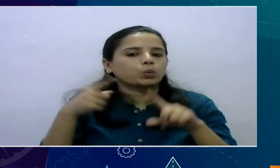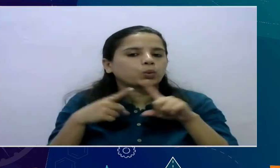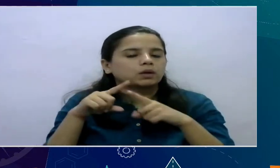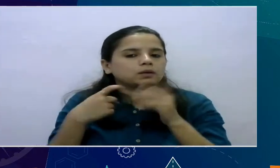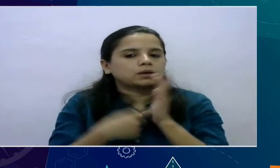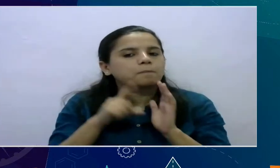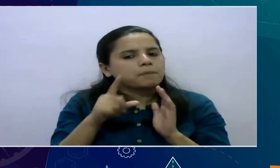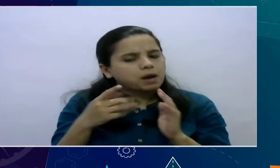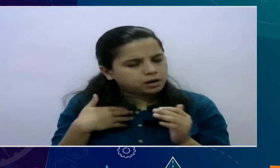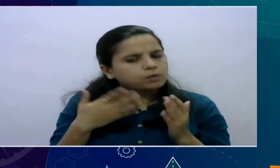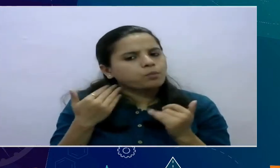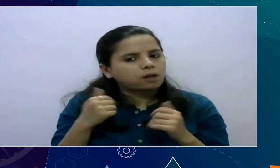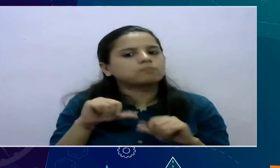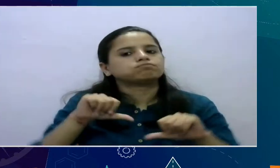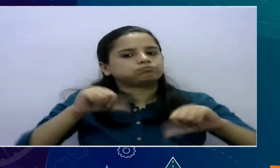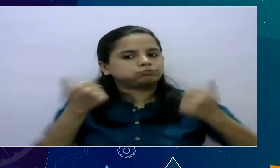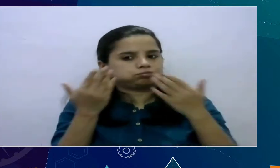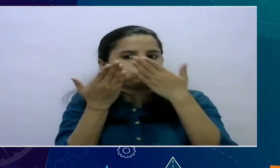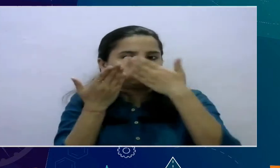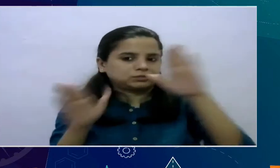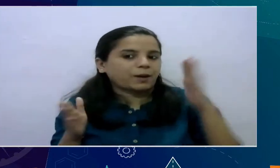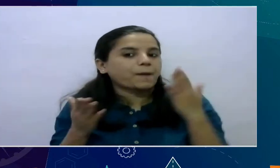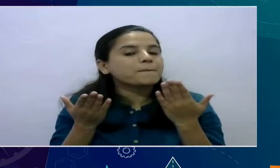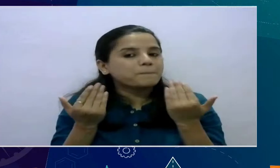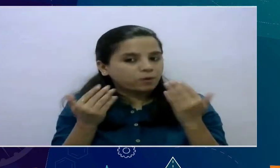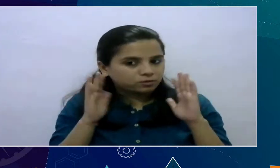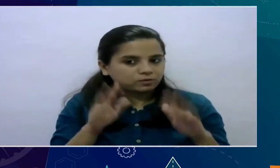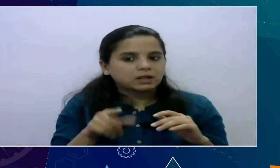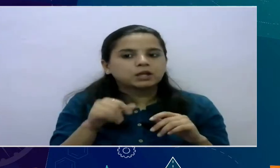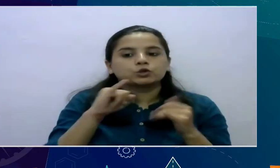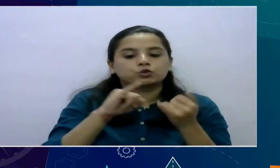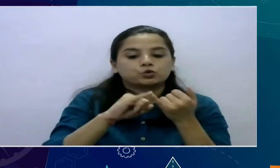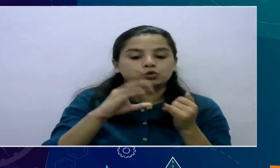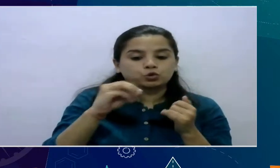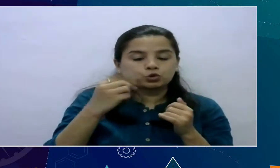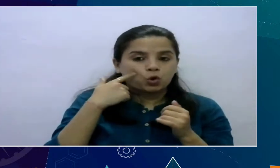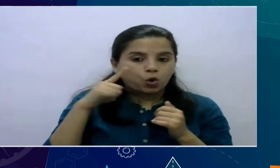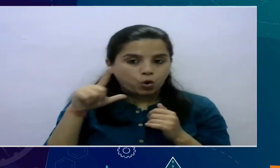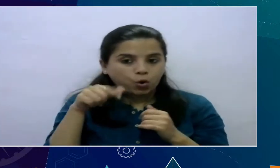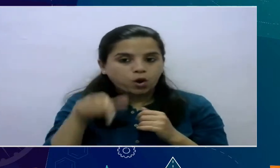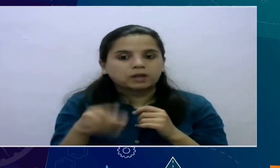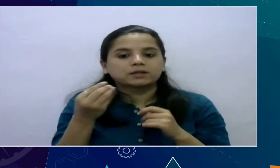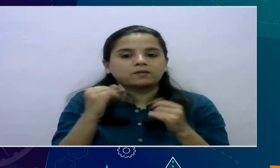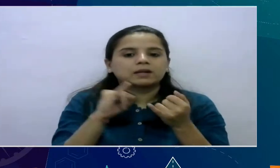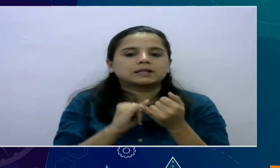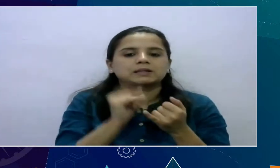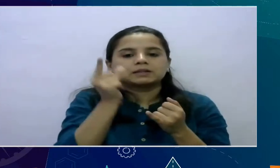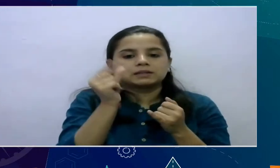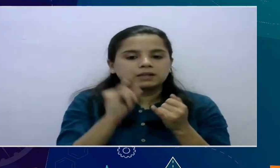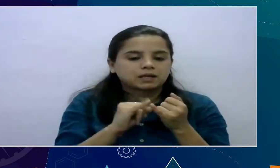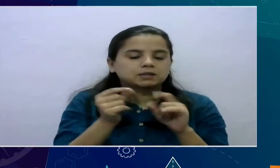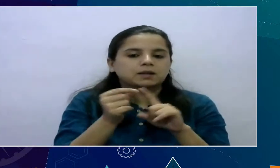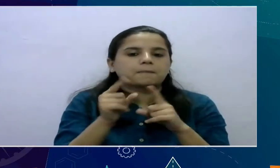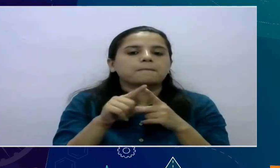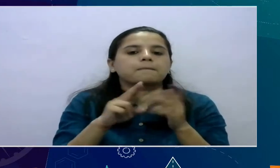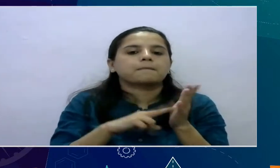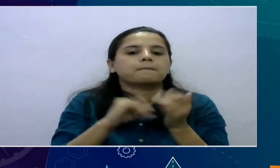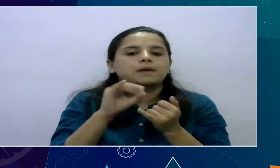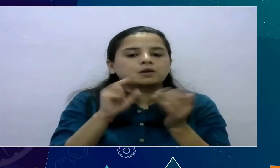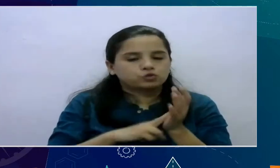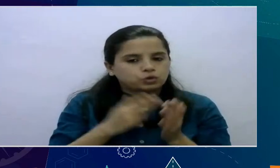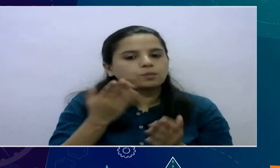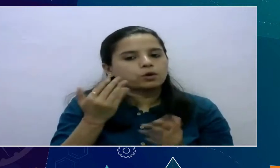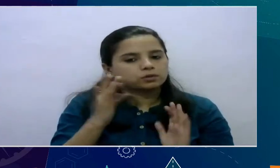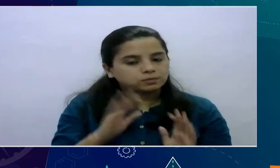separate successfully. I can separate soil from suspension. That is possible. And we did the third